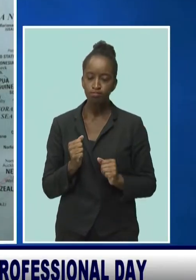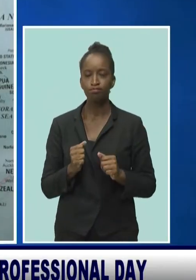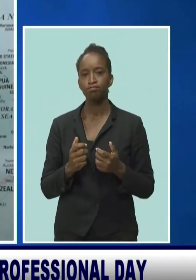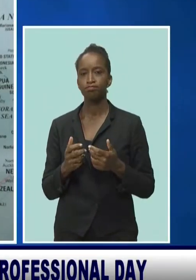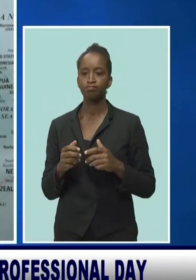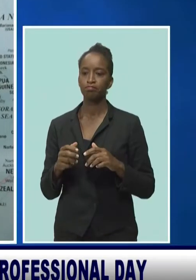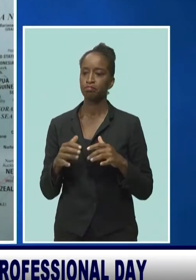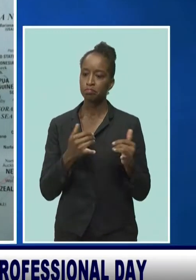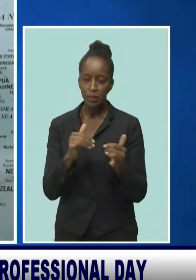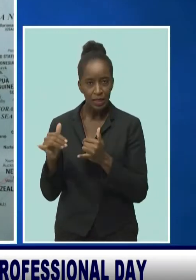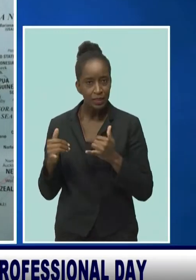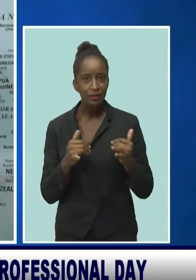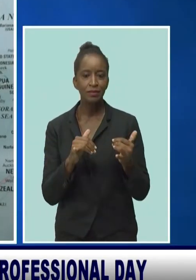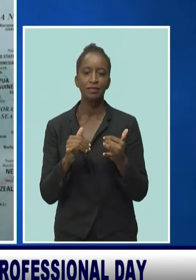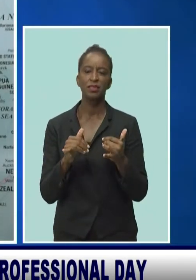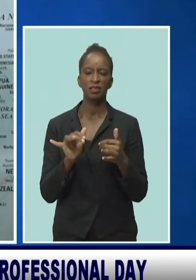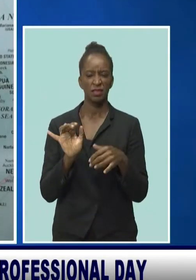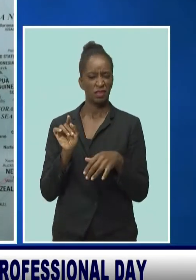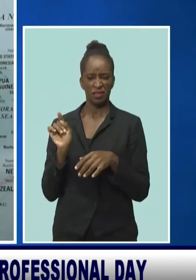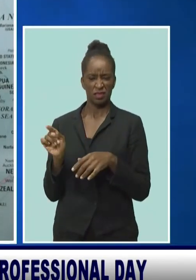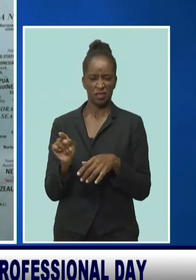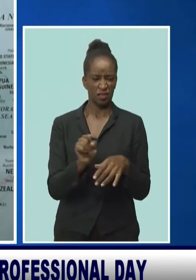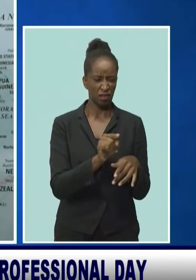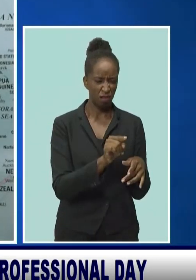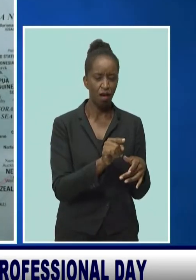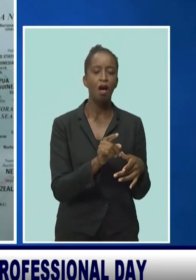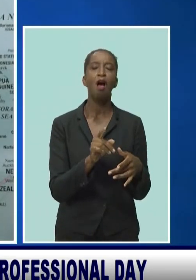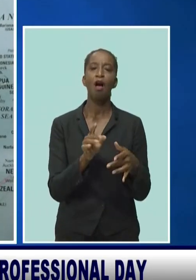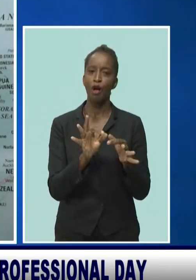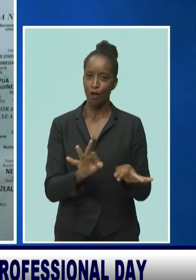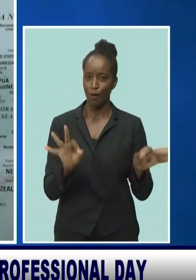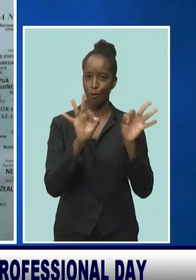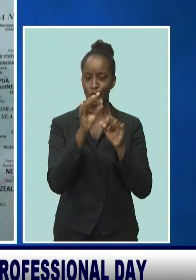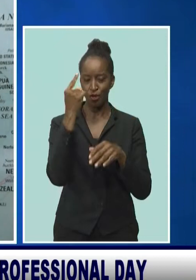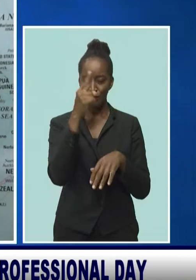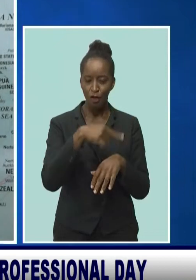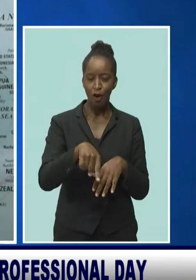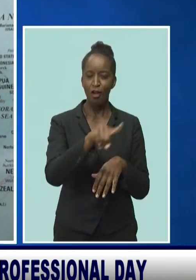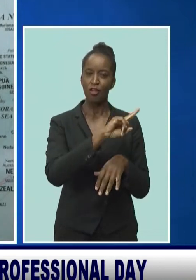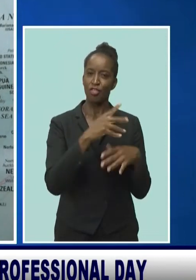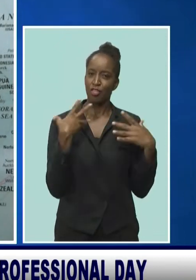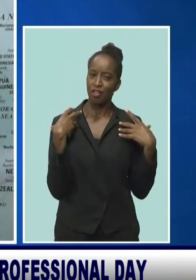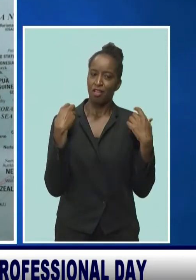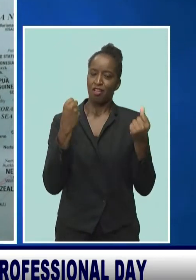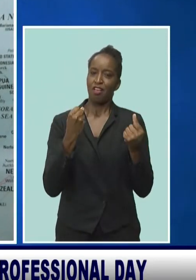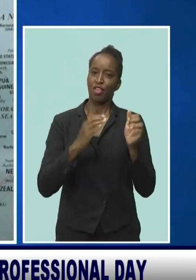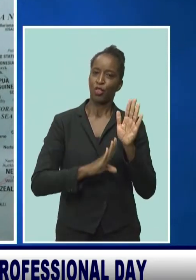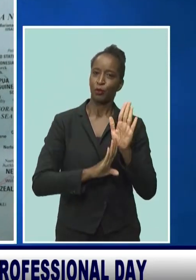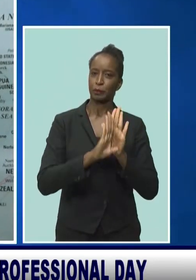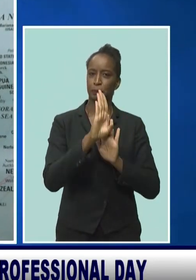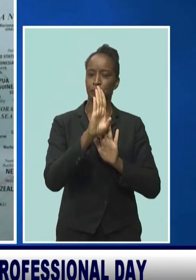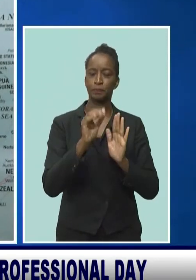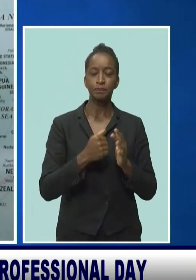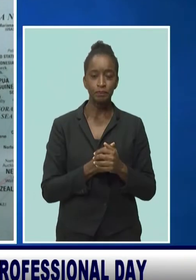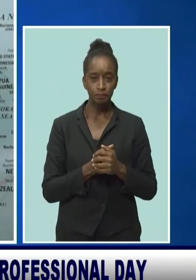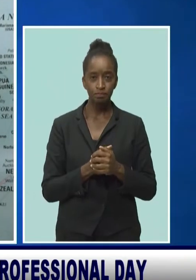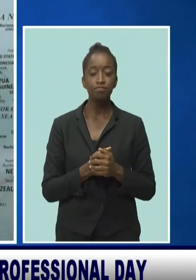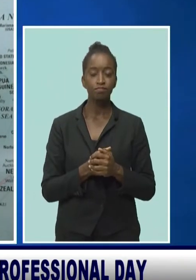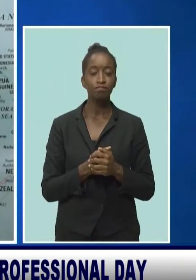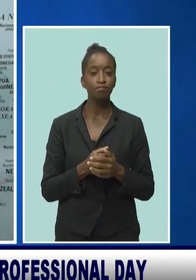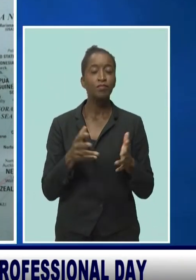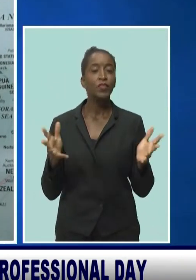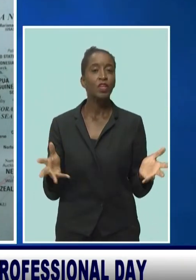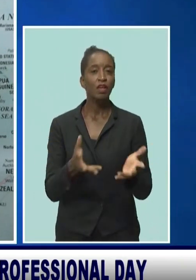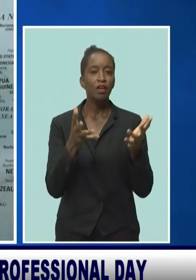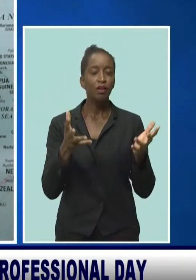their wellness. As you teach your various subjects, I encourage you to teach your students the importance of being